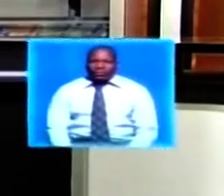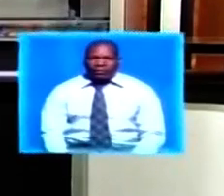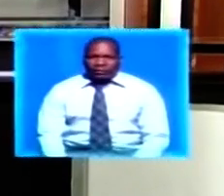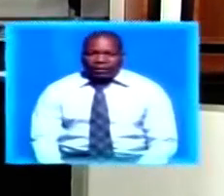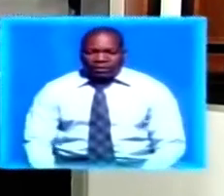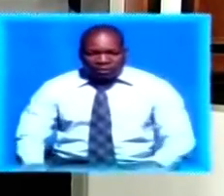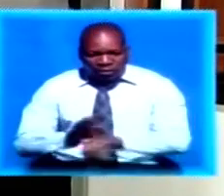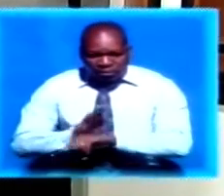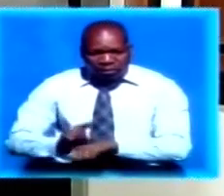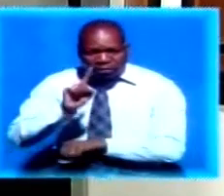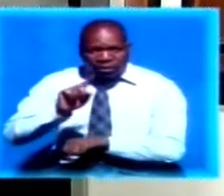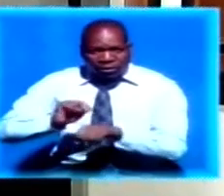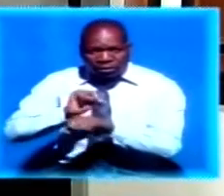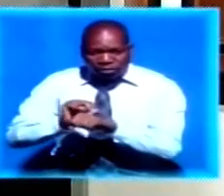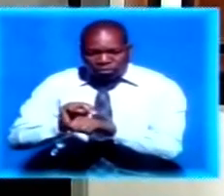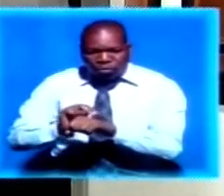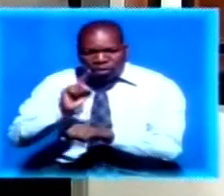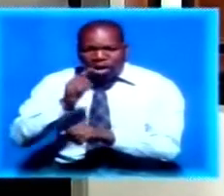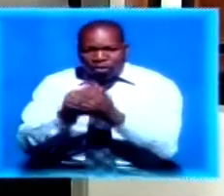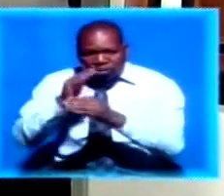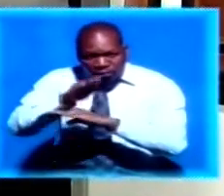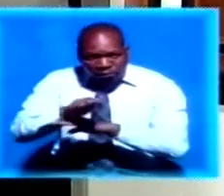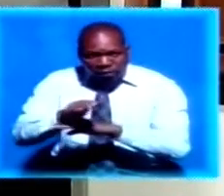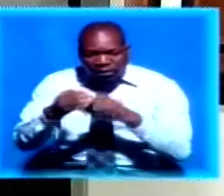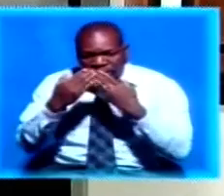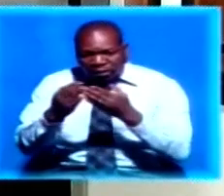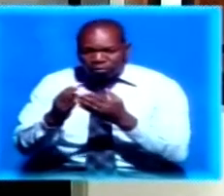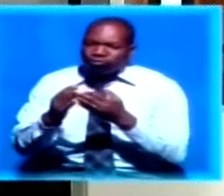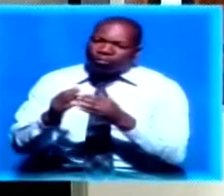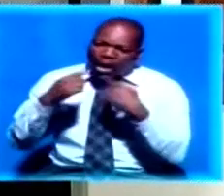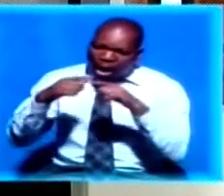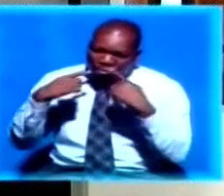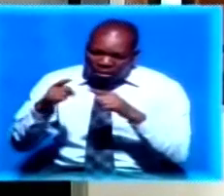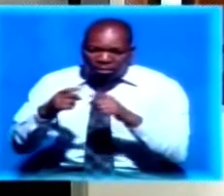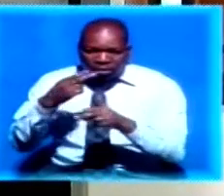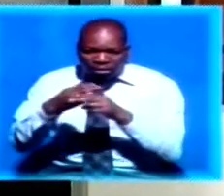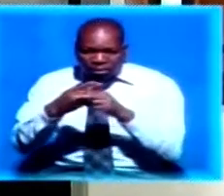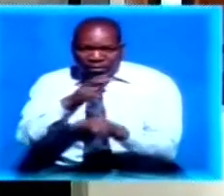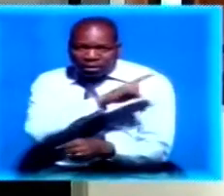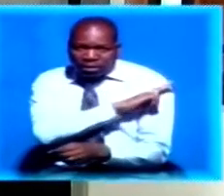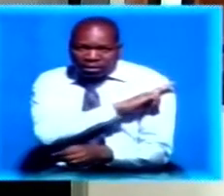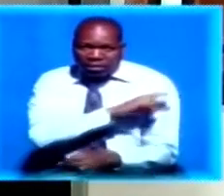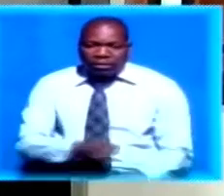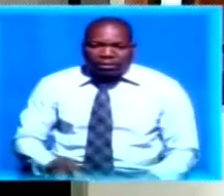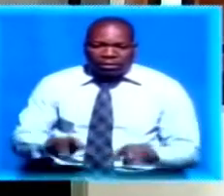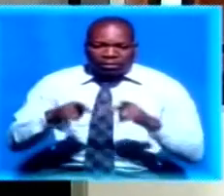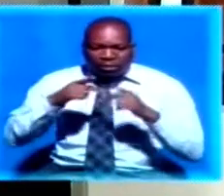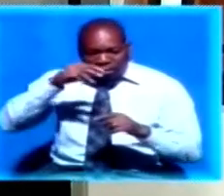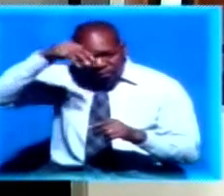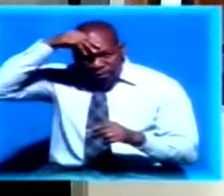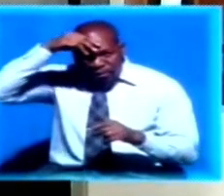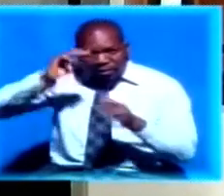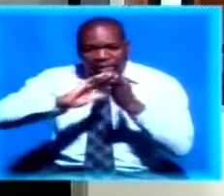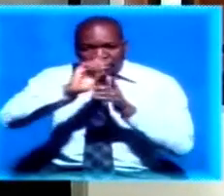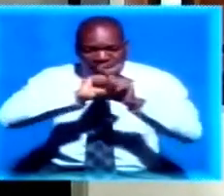One Zambia, one nation. Good evening and thank you so much for joining us on the news. I'm Hebet Mutabi and our sign language interpreter is Pastor Samson